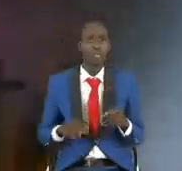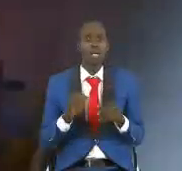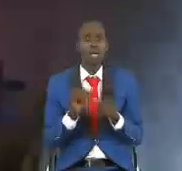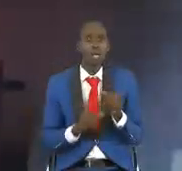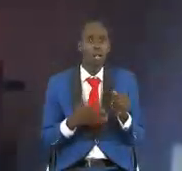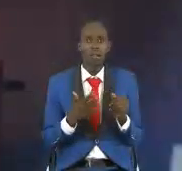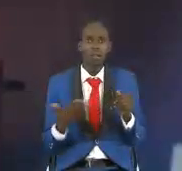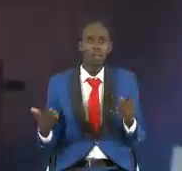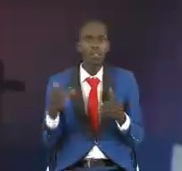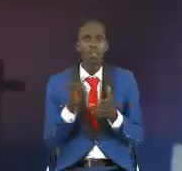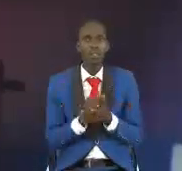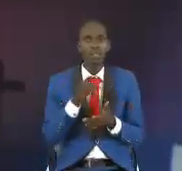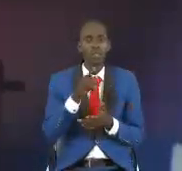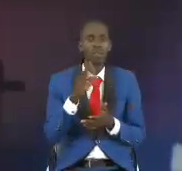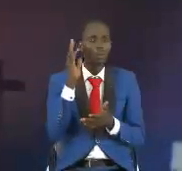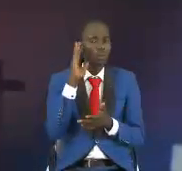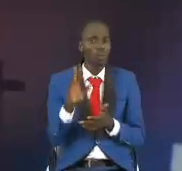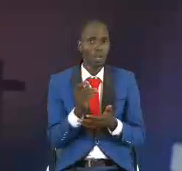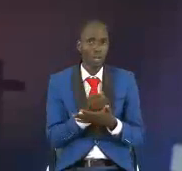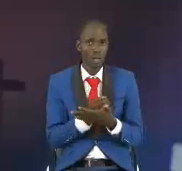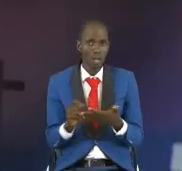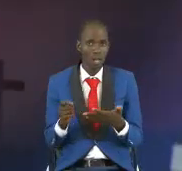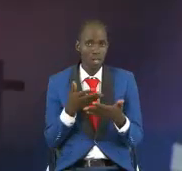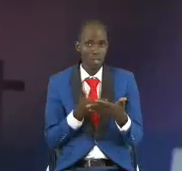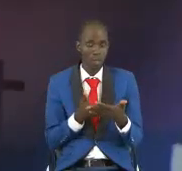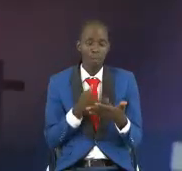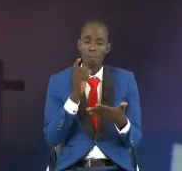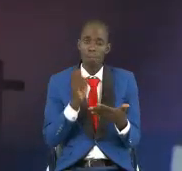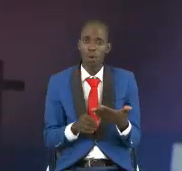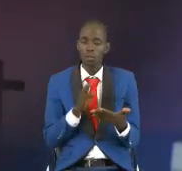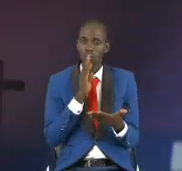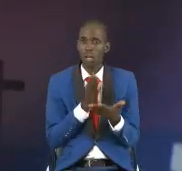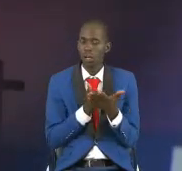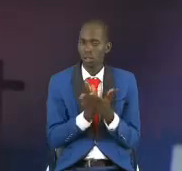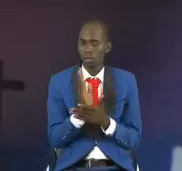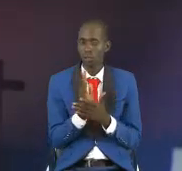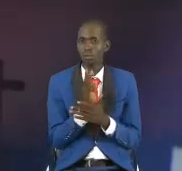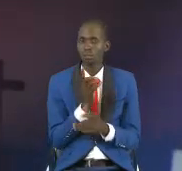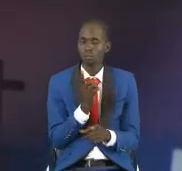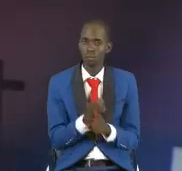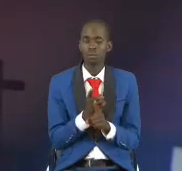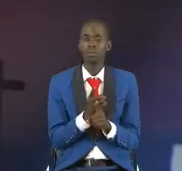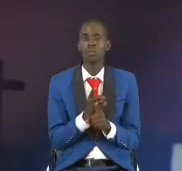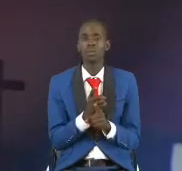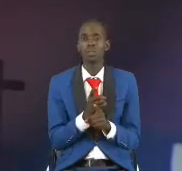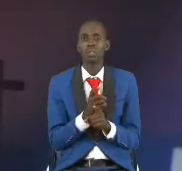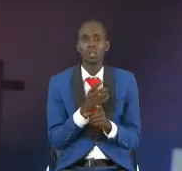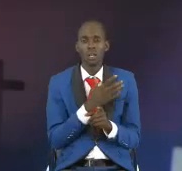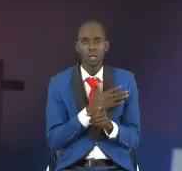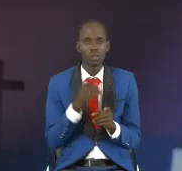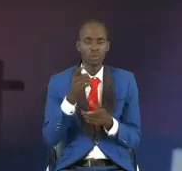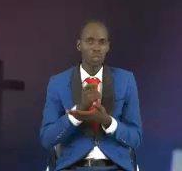write there on the card will be right, will be true. And so you write your phone